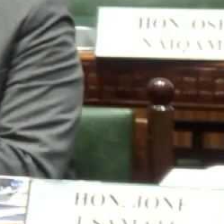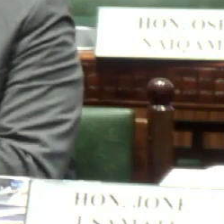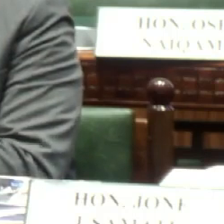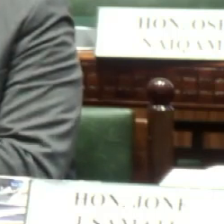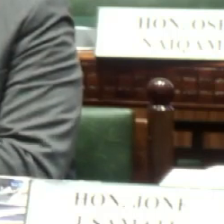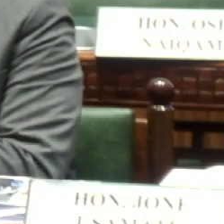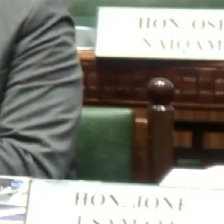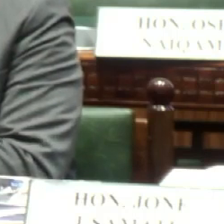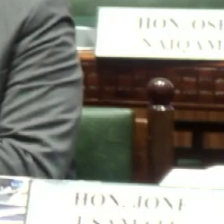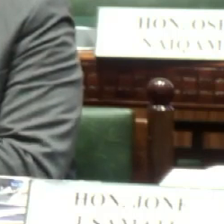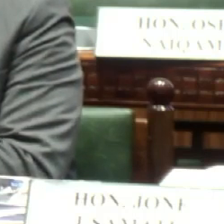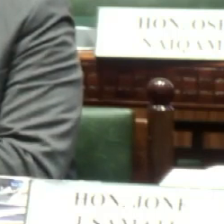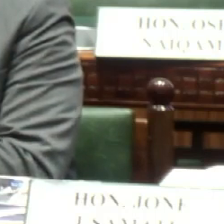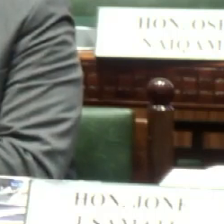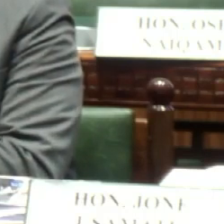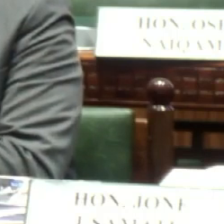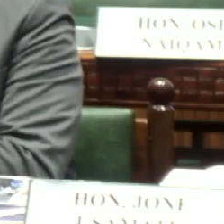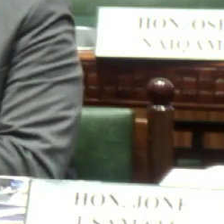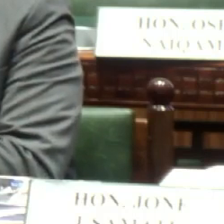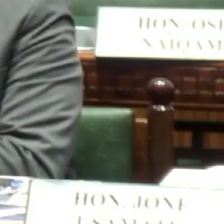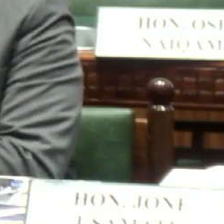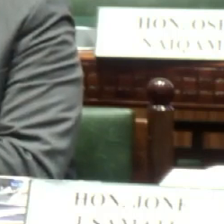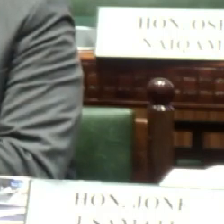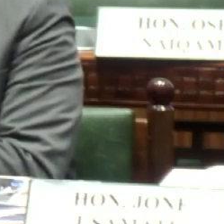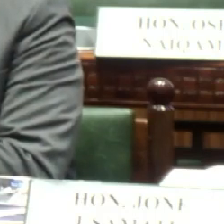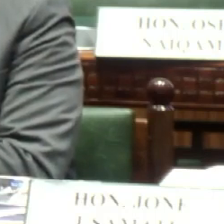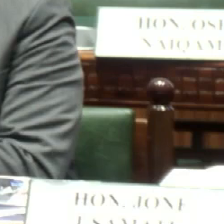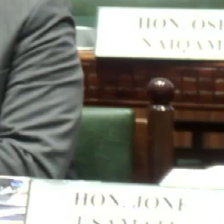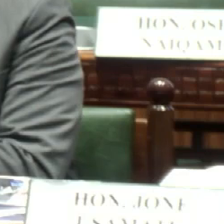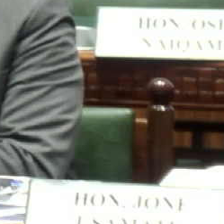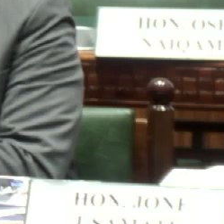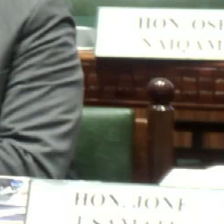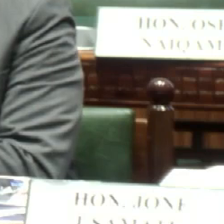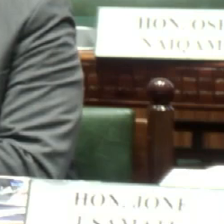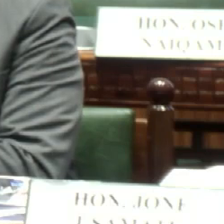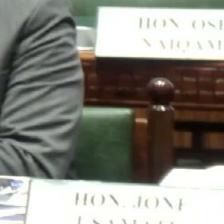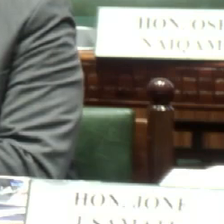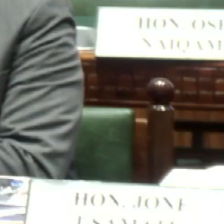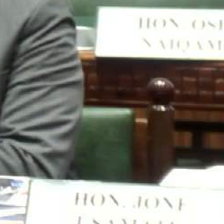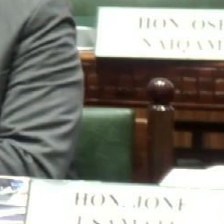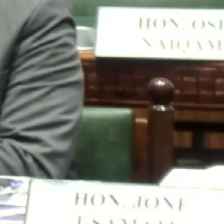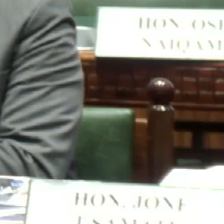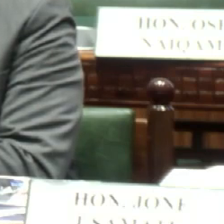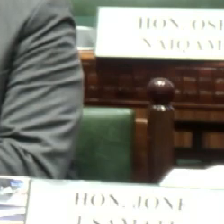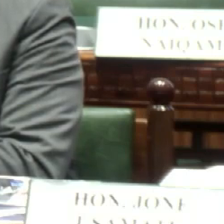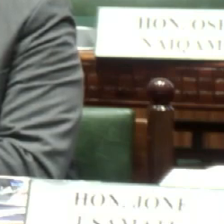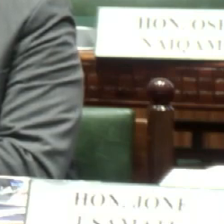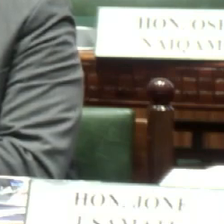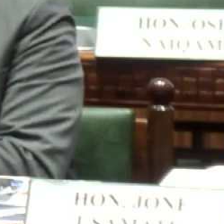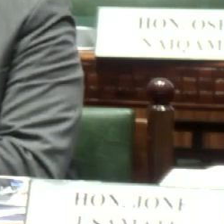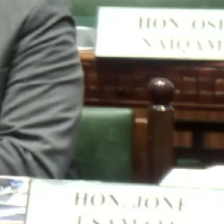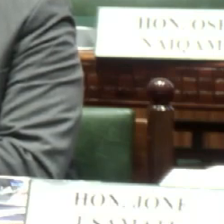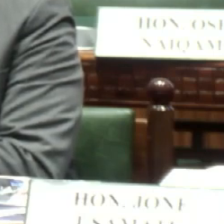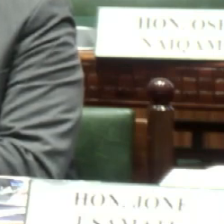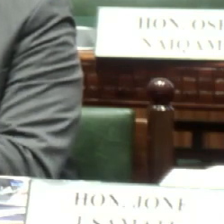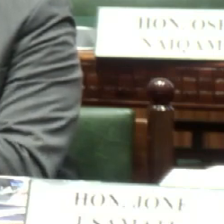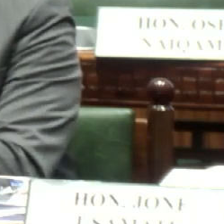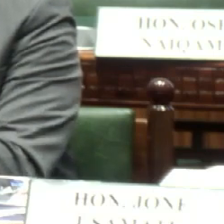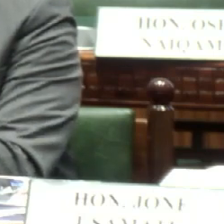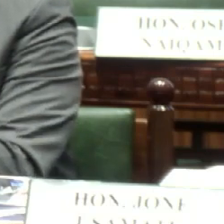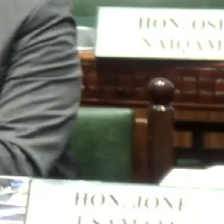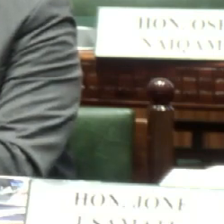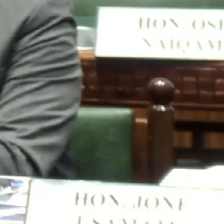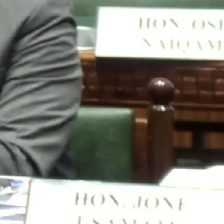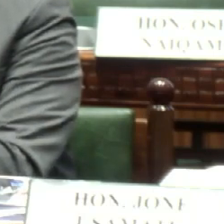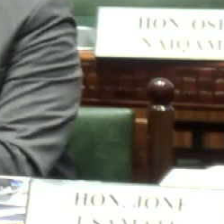being safely resumed, with beloved shows like Survivor set to continue. Our exemptions of exceptional economic value are